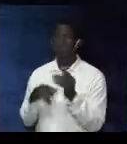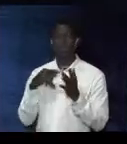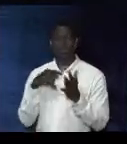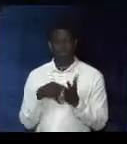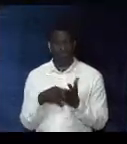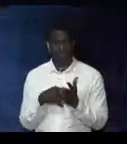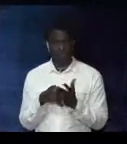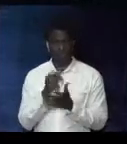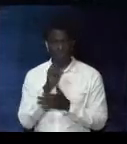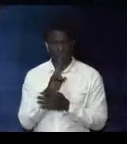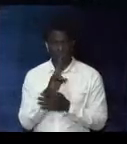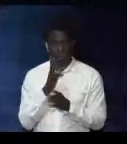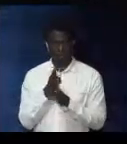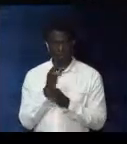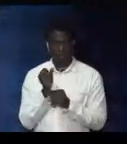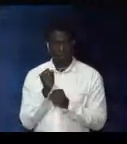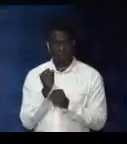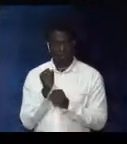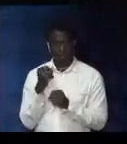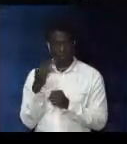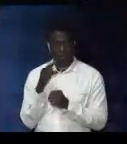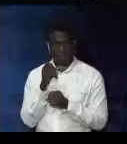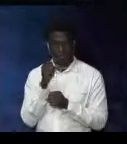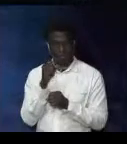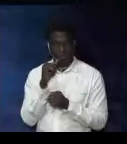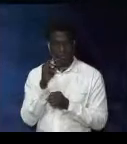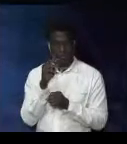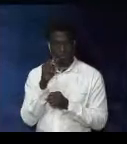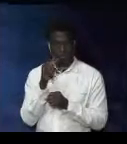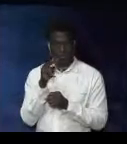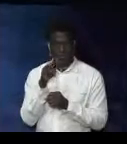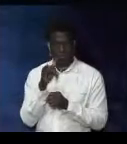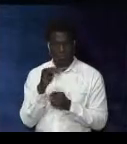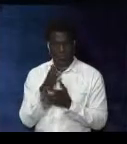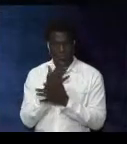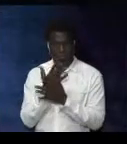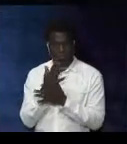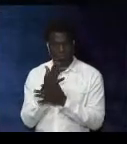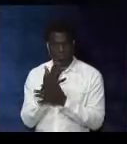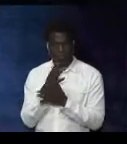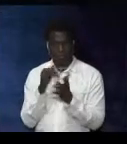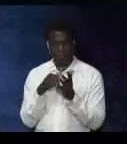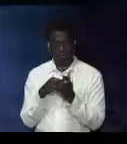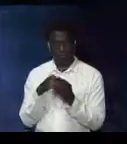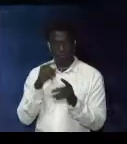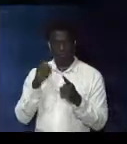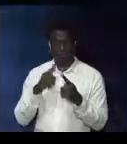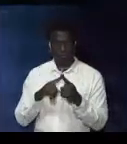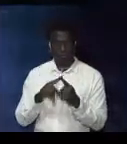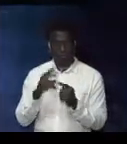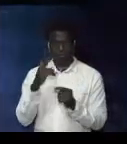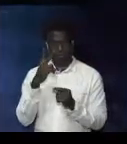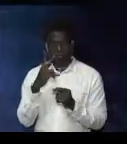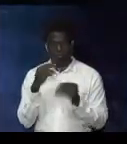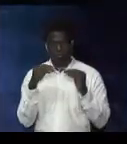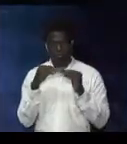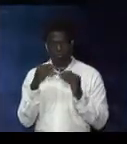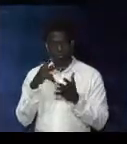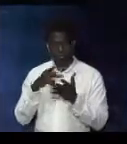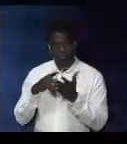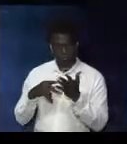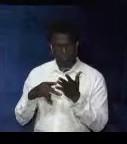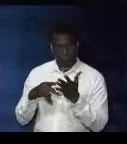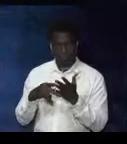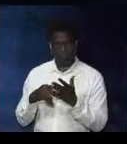So these are lines of symmetry. A line of symmetry divides a shape into 2 equal parts such that one will lie exactly on top of the other and there will